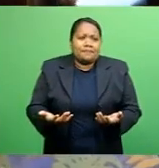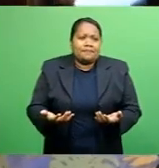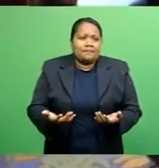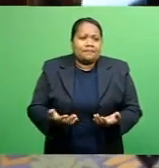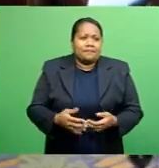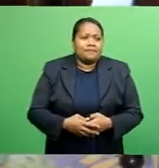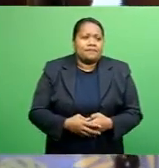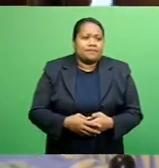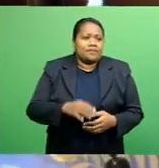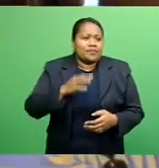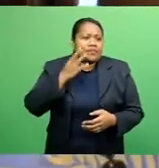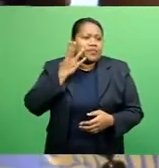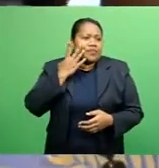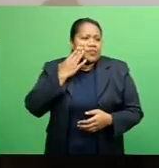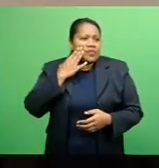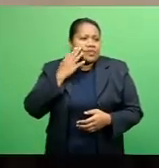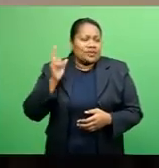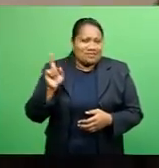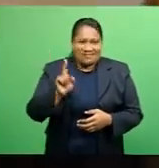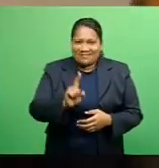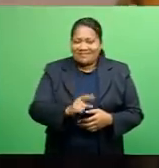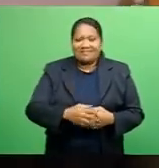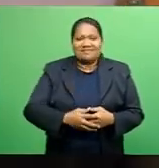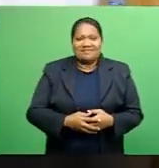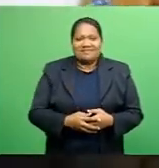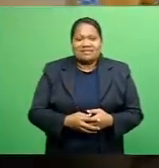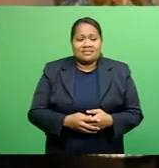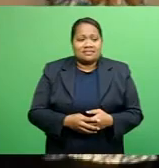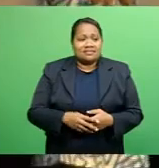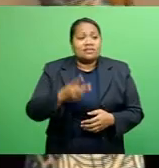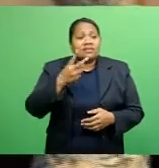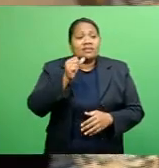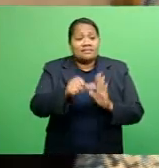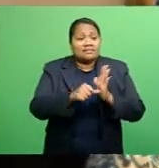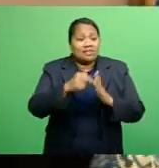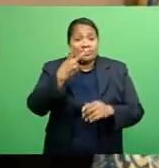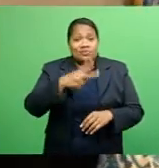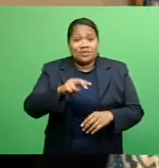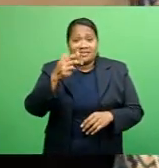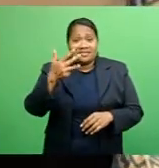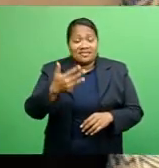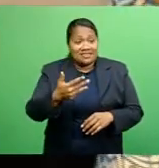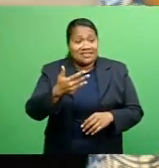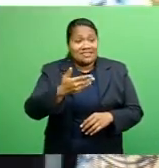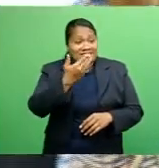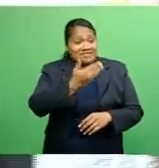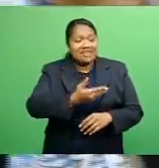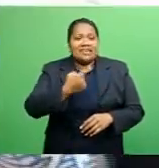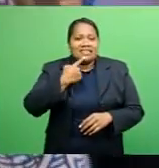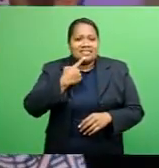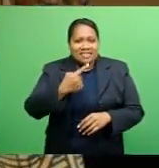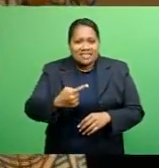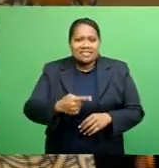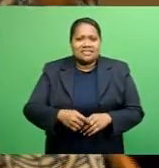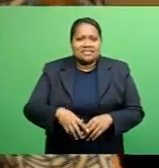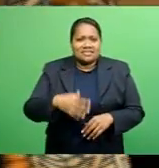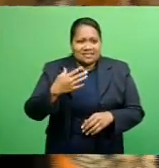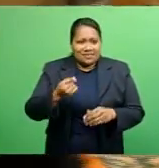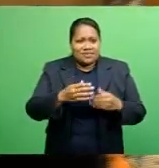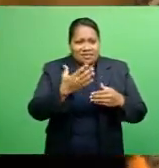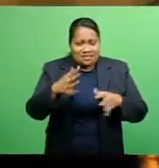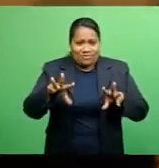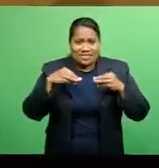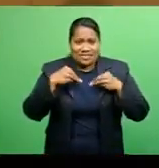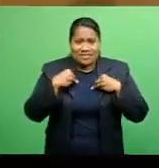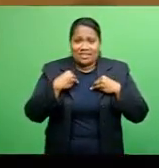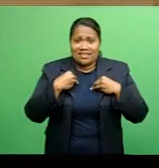get when they go on tours and stuff like that. So. 29-year-old Navneet Reddy says getting the Emerging Tourism Leader Award